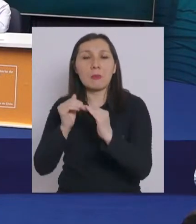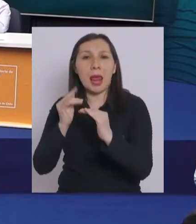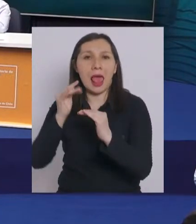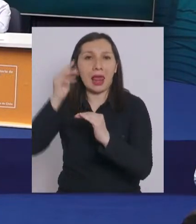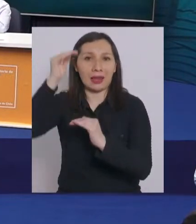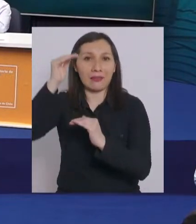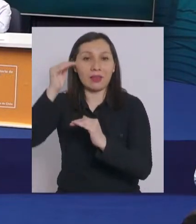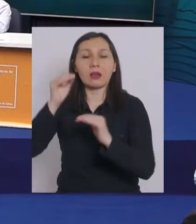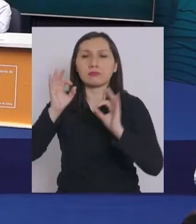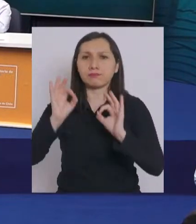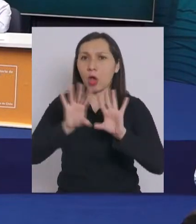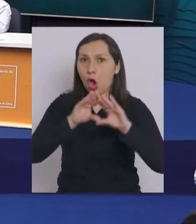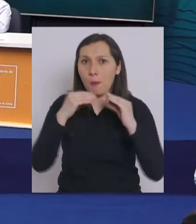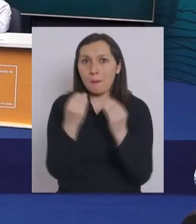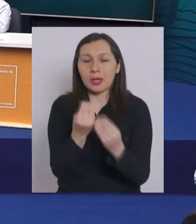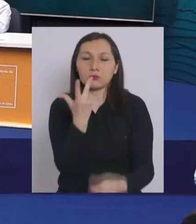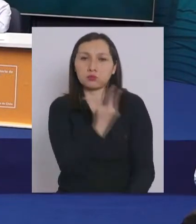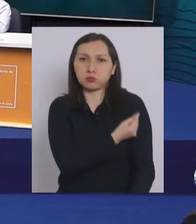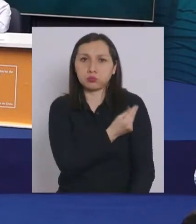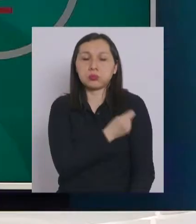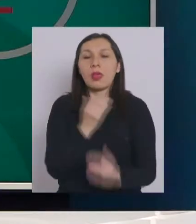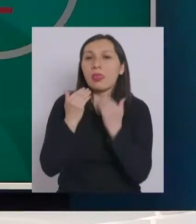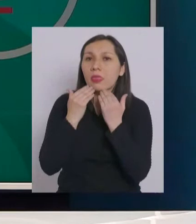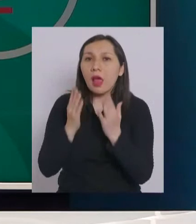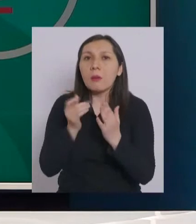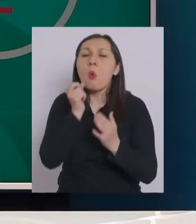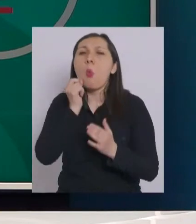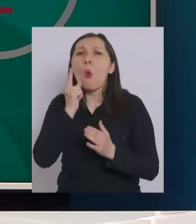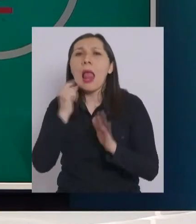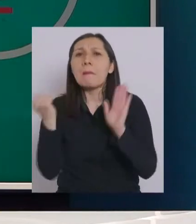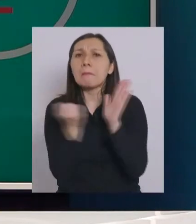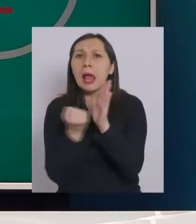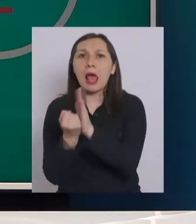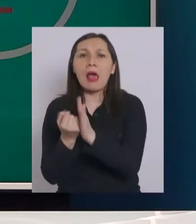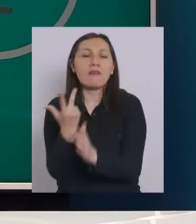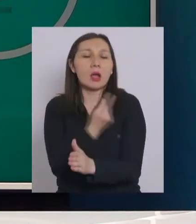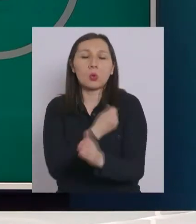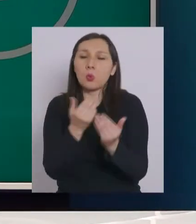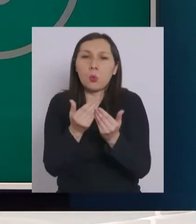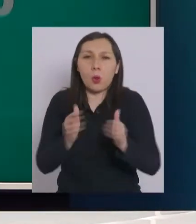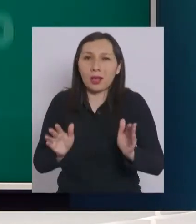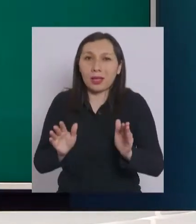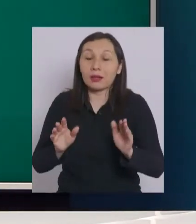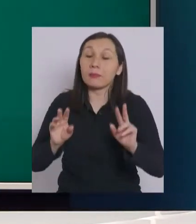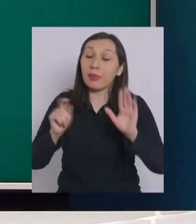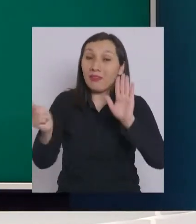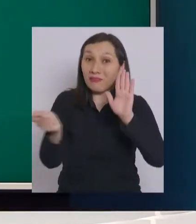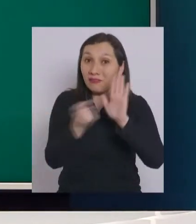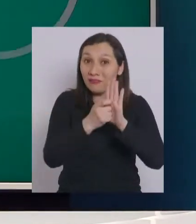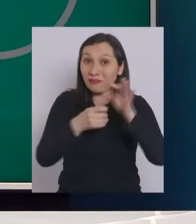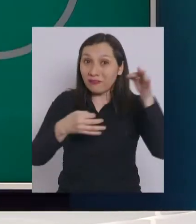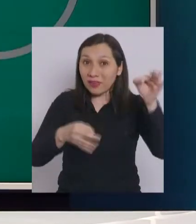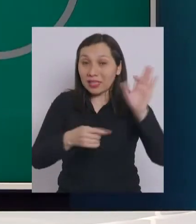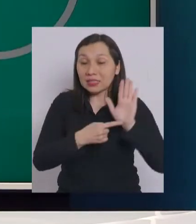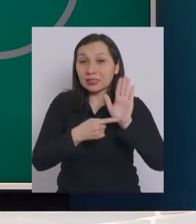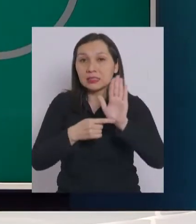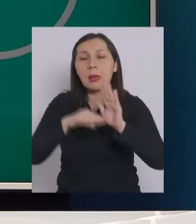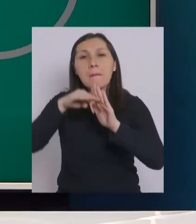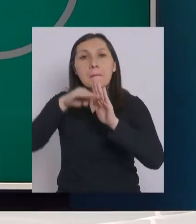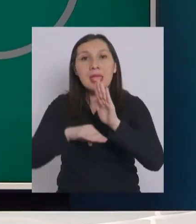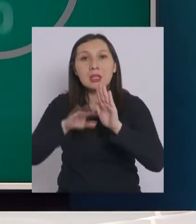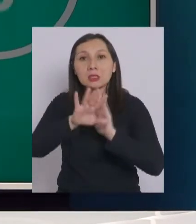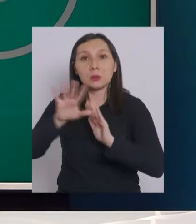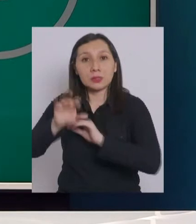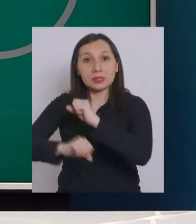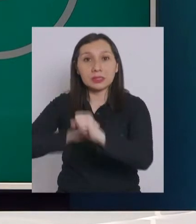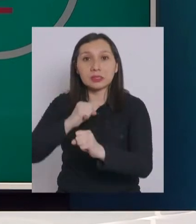persons 55 years and older with a complete regimen, regardless of the type of vaccine received. The vaccination